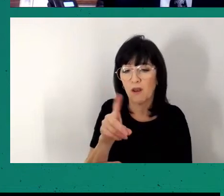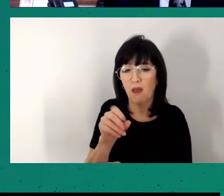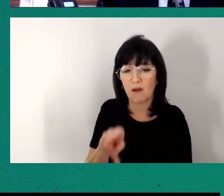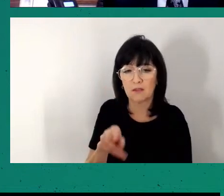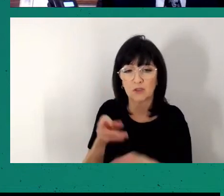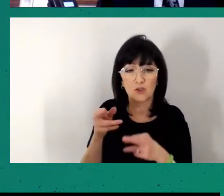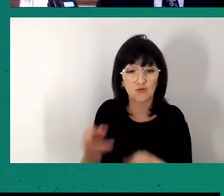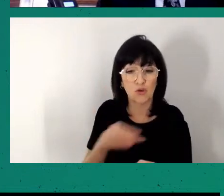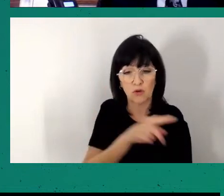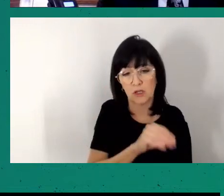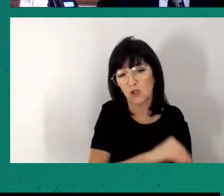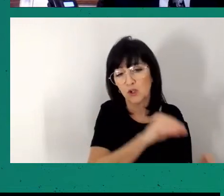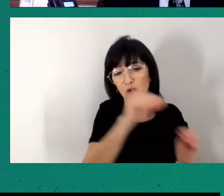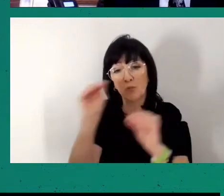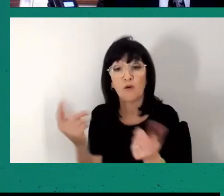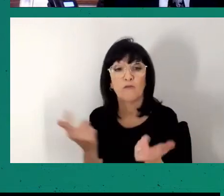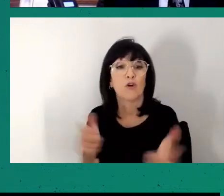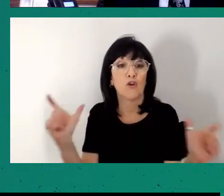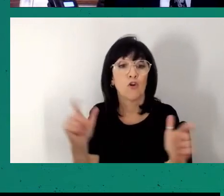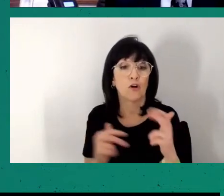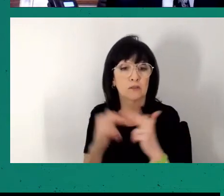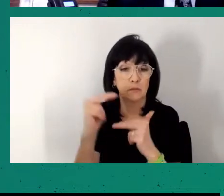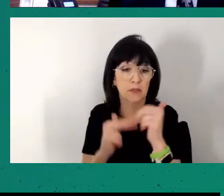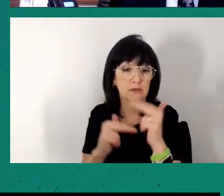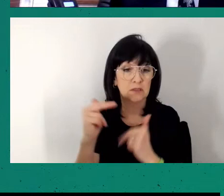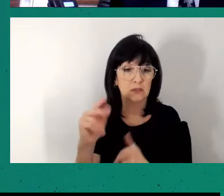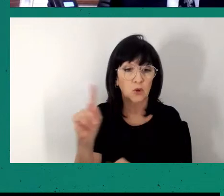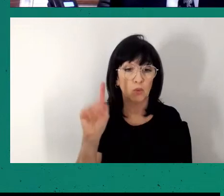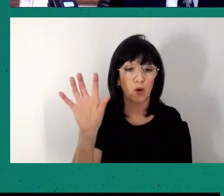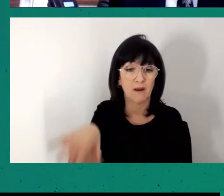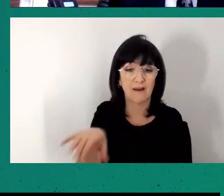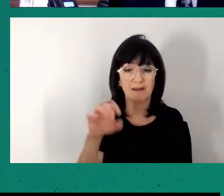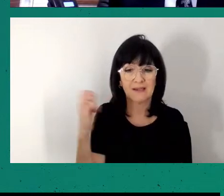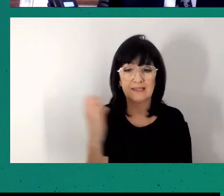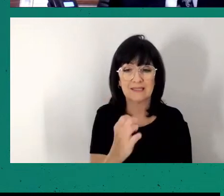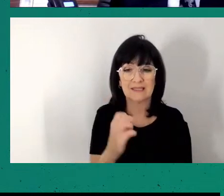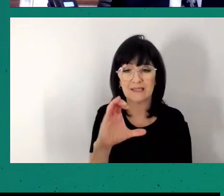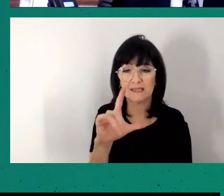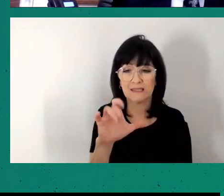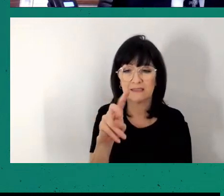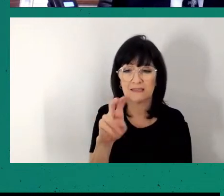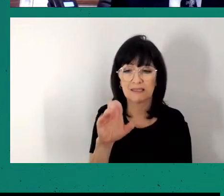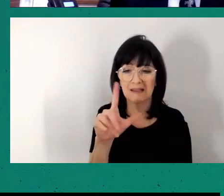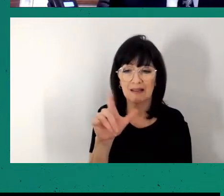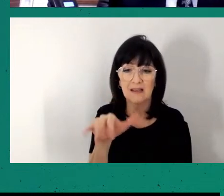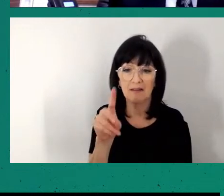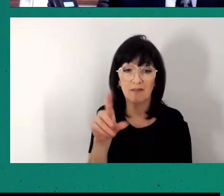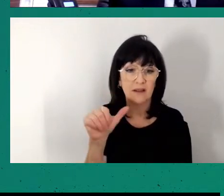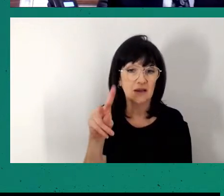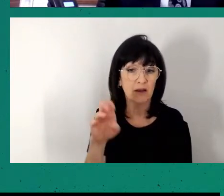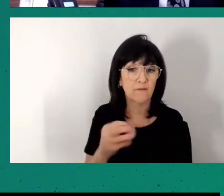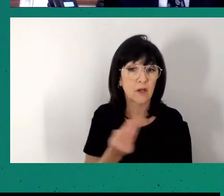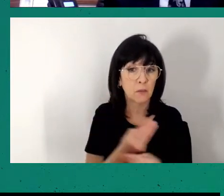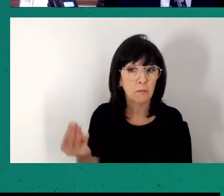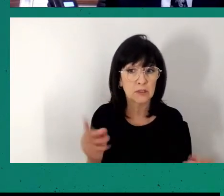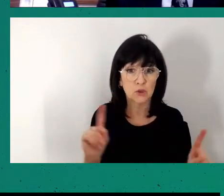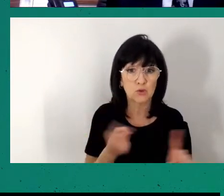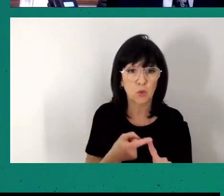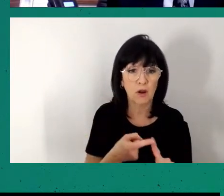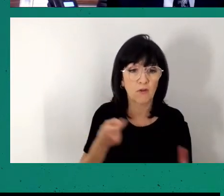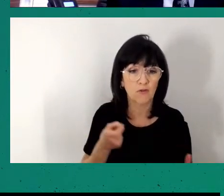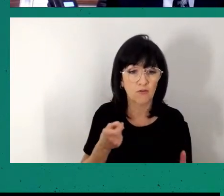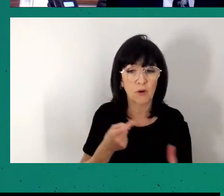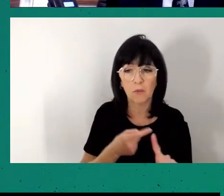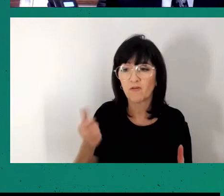school into a new and larger building located on East Cleveland Avenue. Materials for that building came from a disassembled